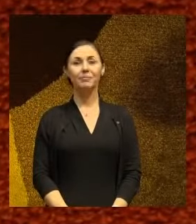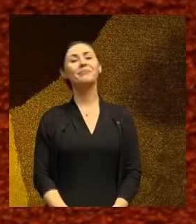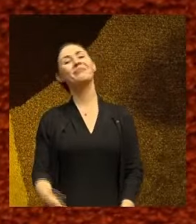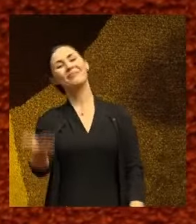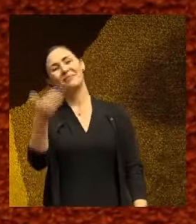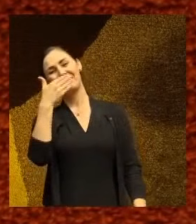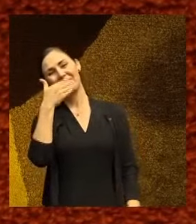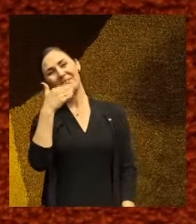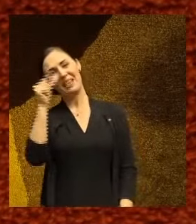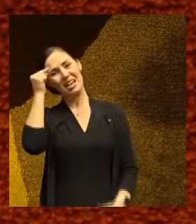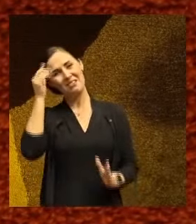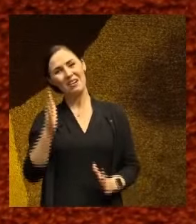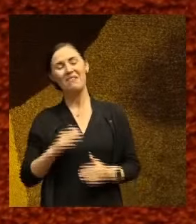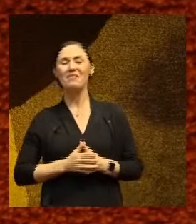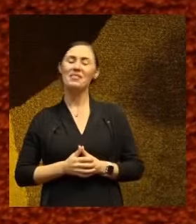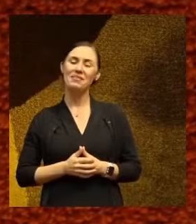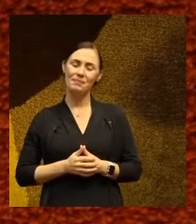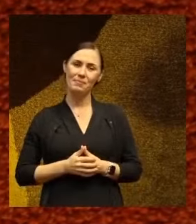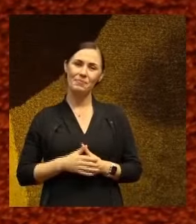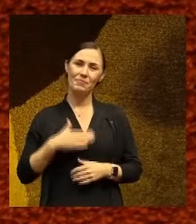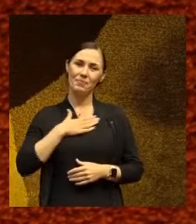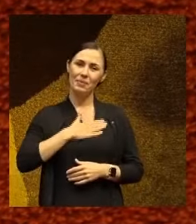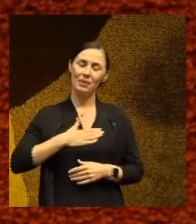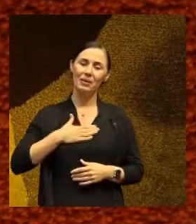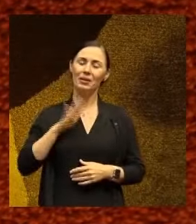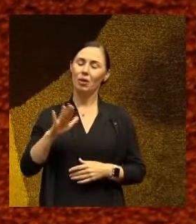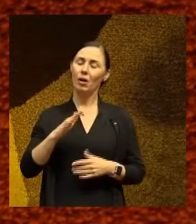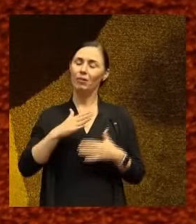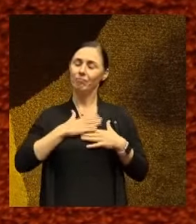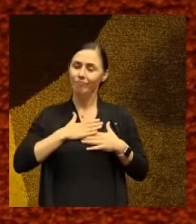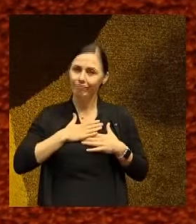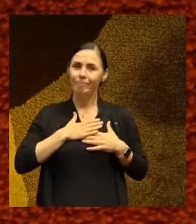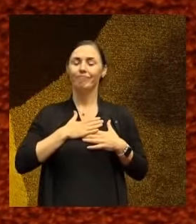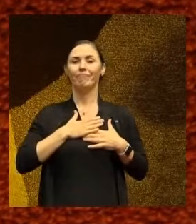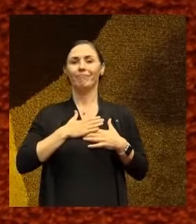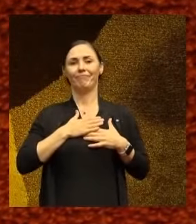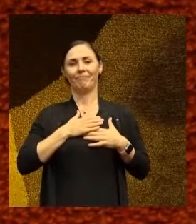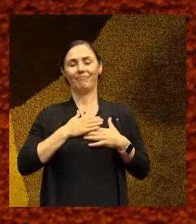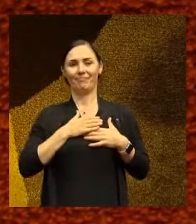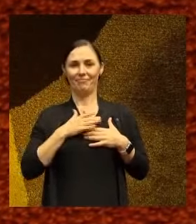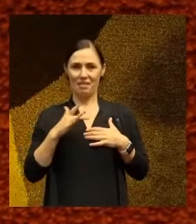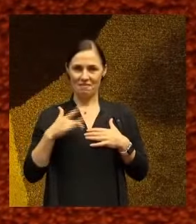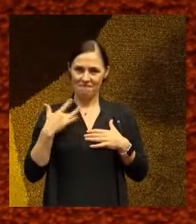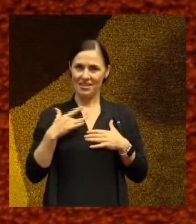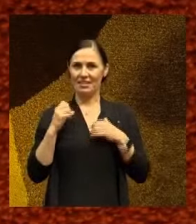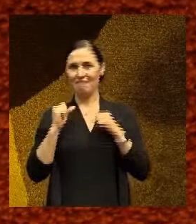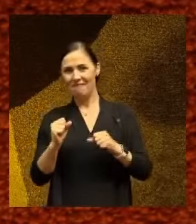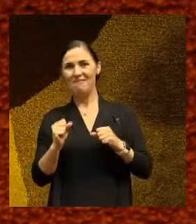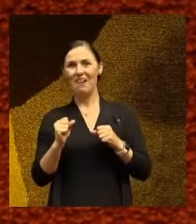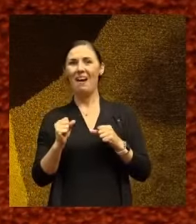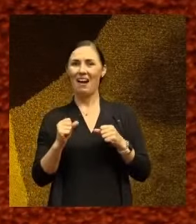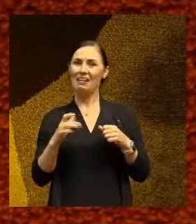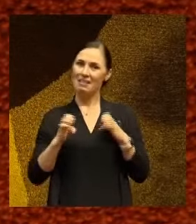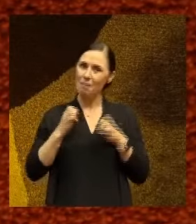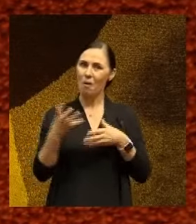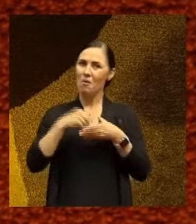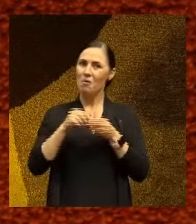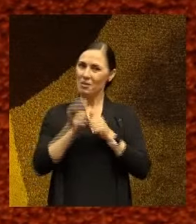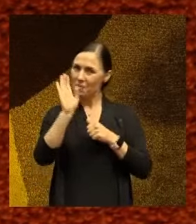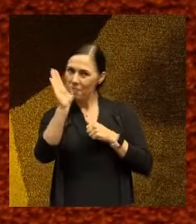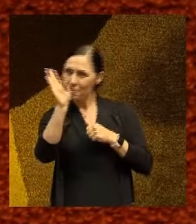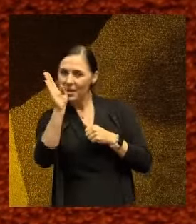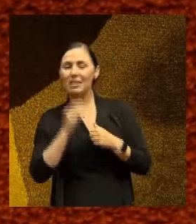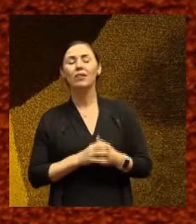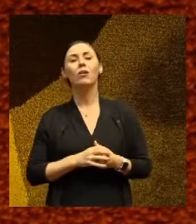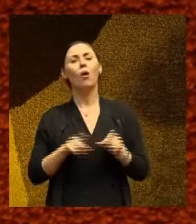Thank you, Governor. I appreciate the emotion at the end of your speech and underscores your